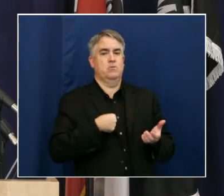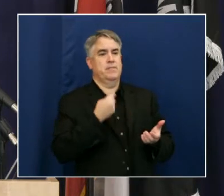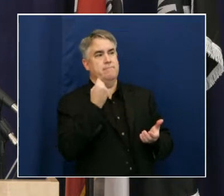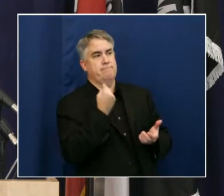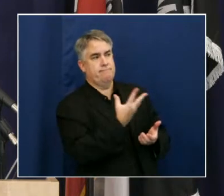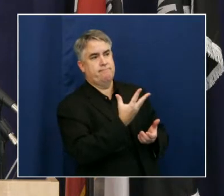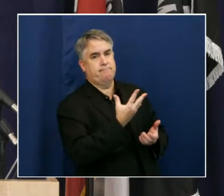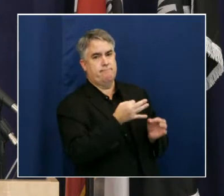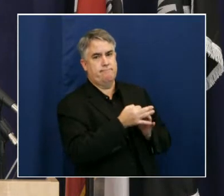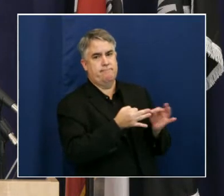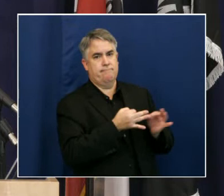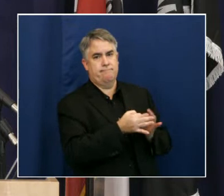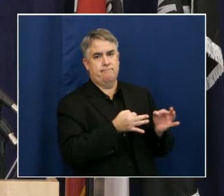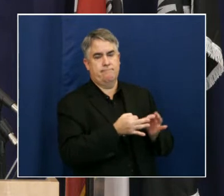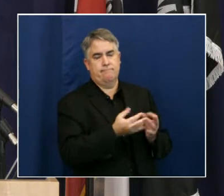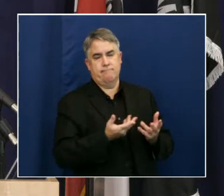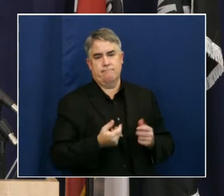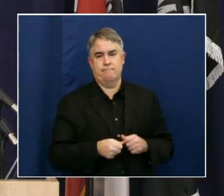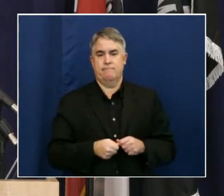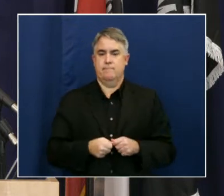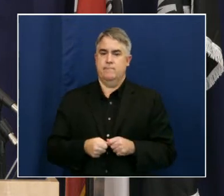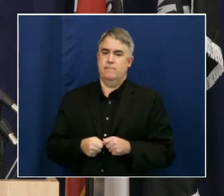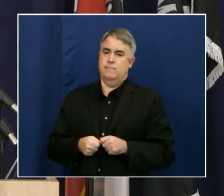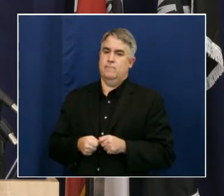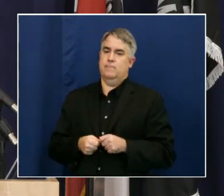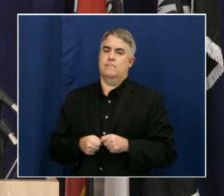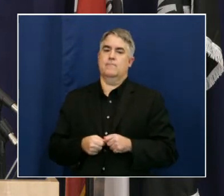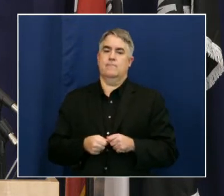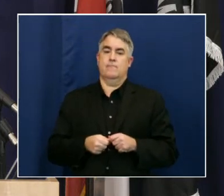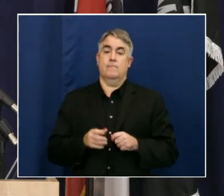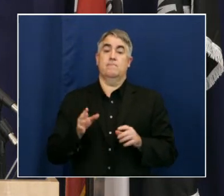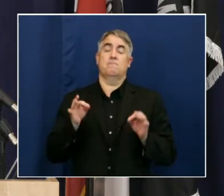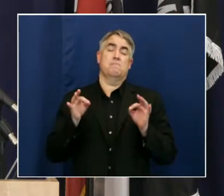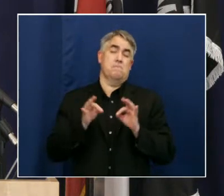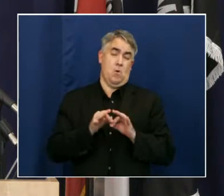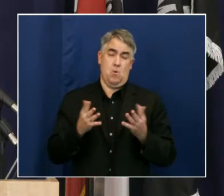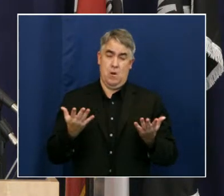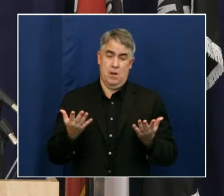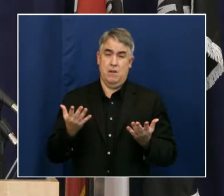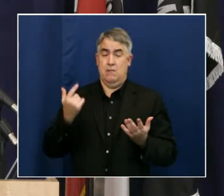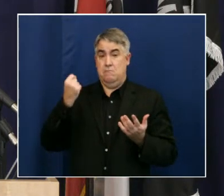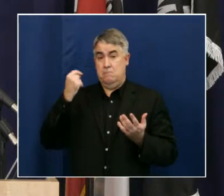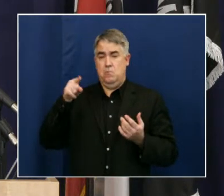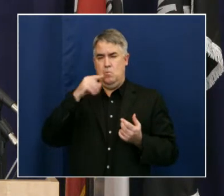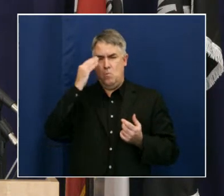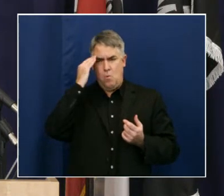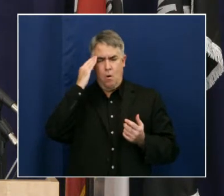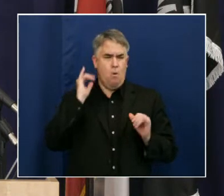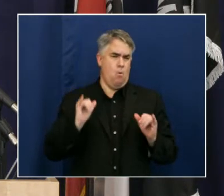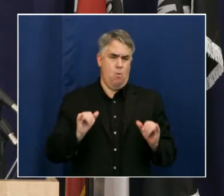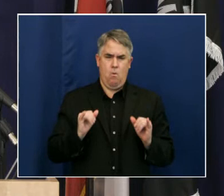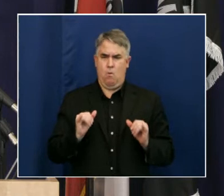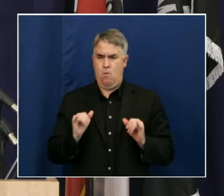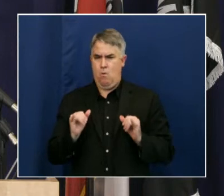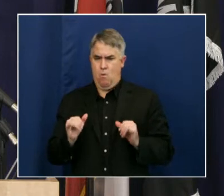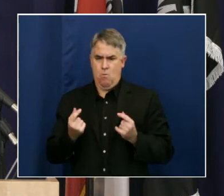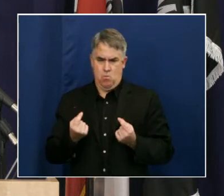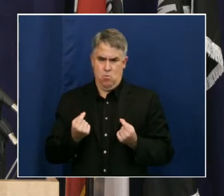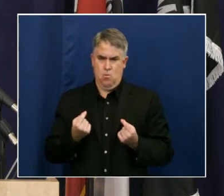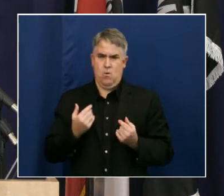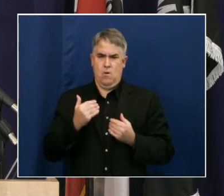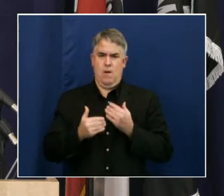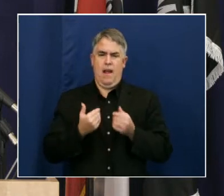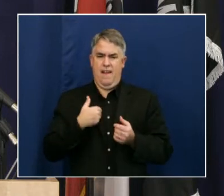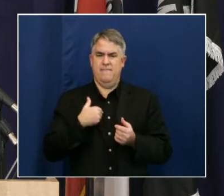than any vaccines that may occur at the site. It's important to know that will have a specific report